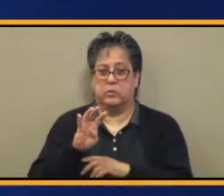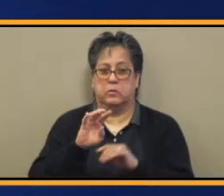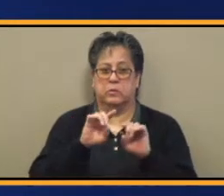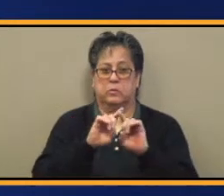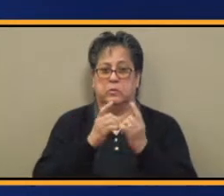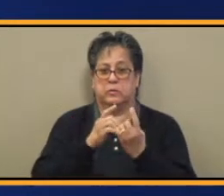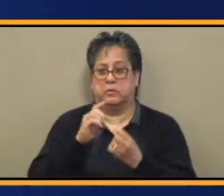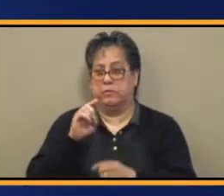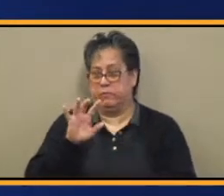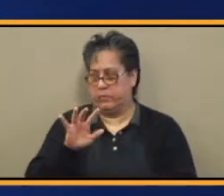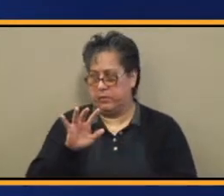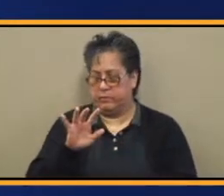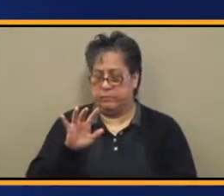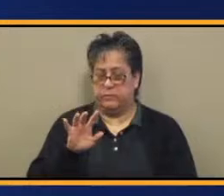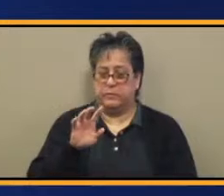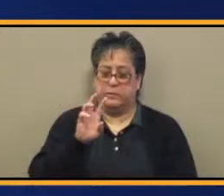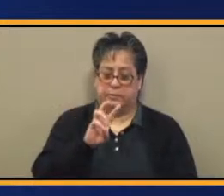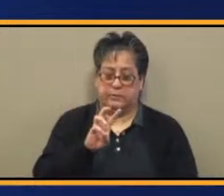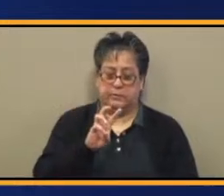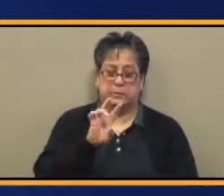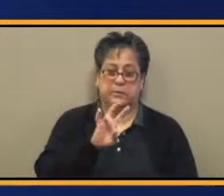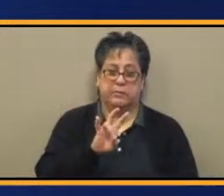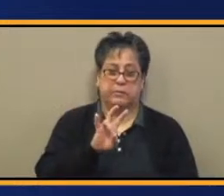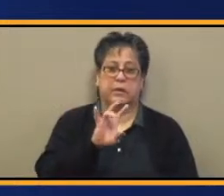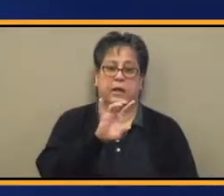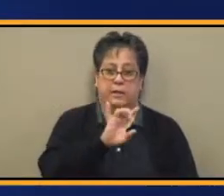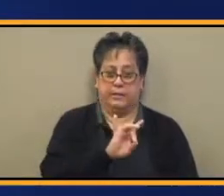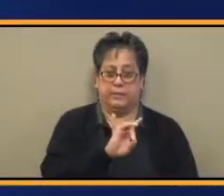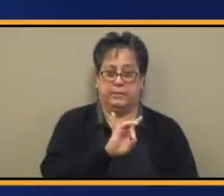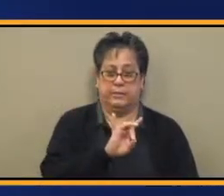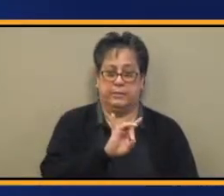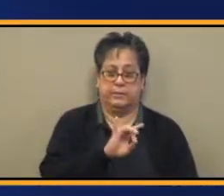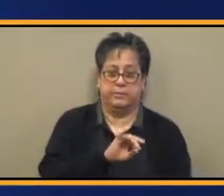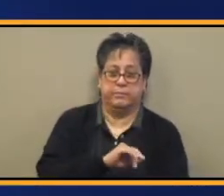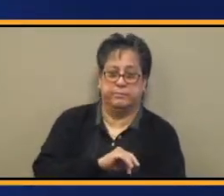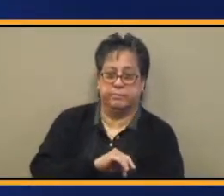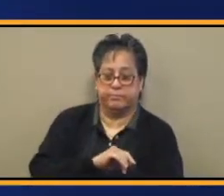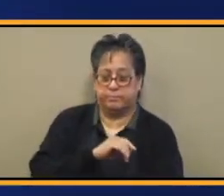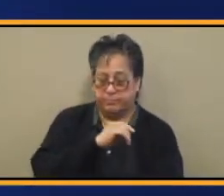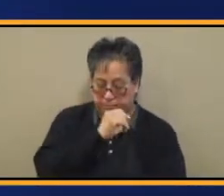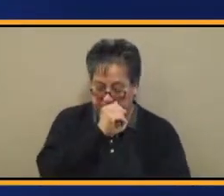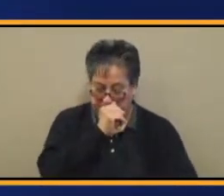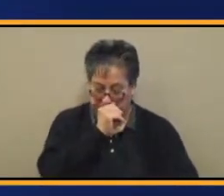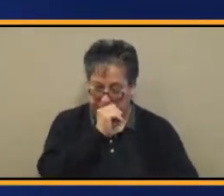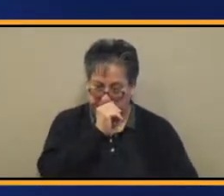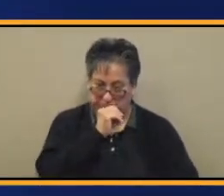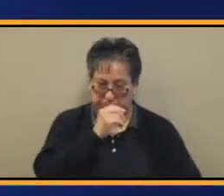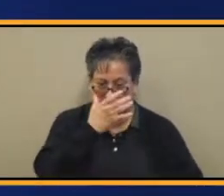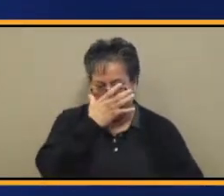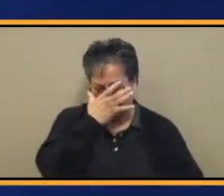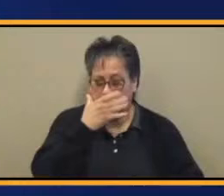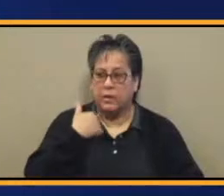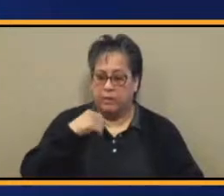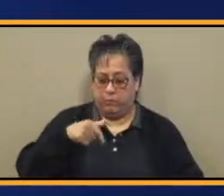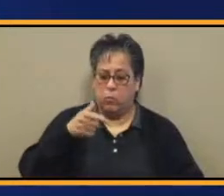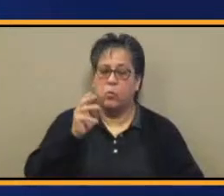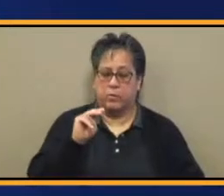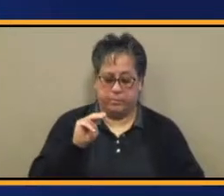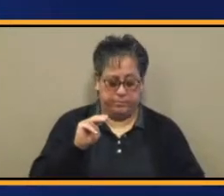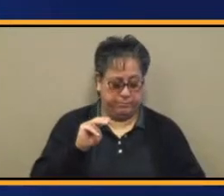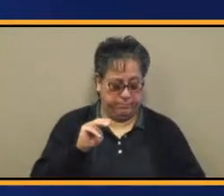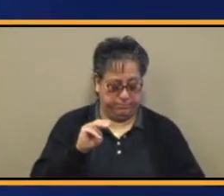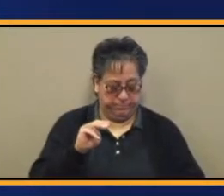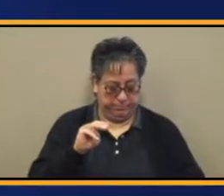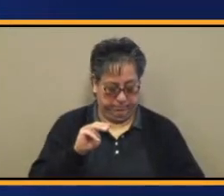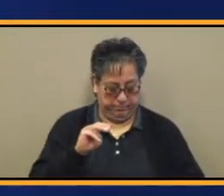Representative Salcido, Representative Fierro, Representative Rivera, and Representative Canales. We do have a quorum.